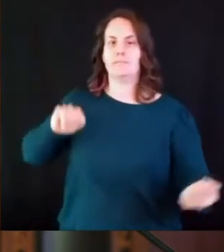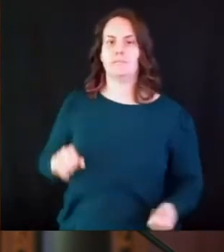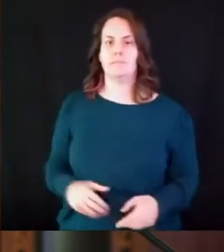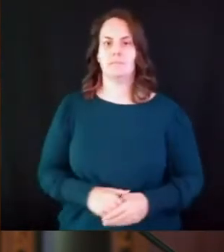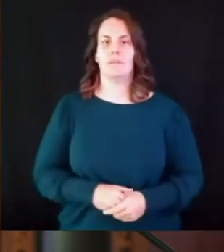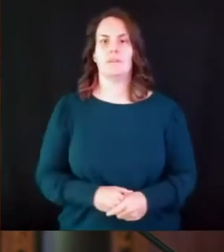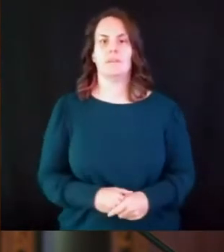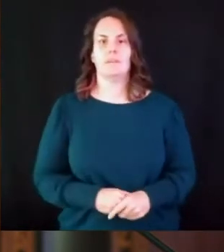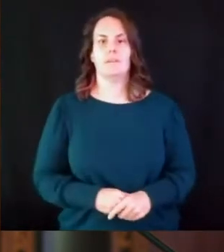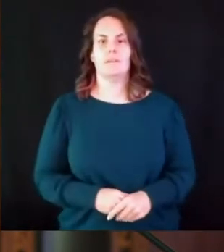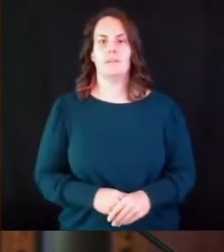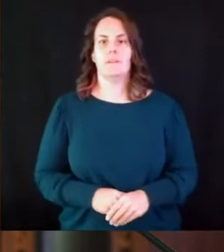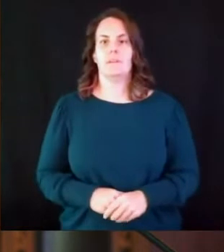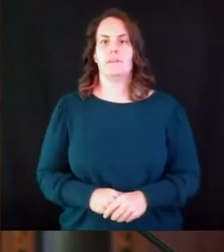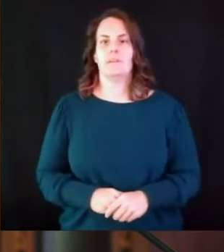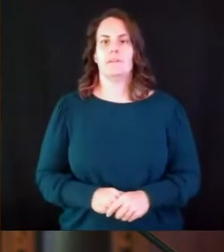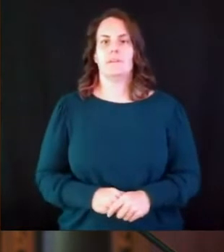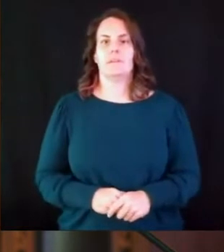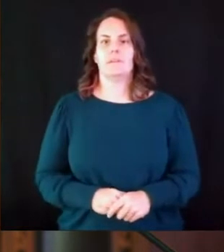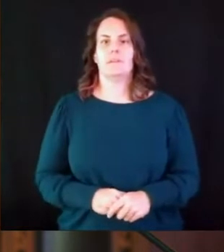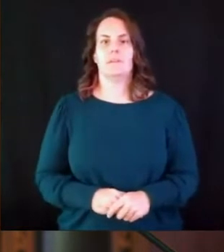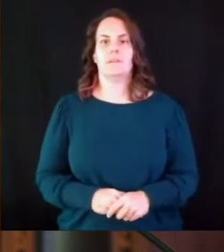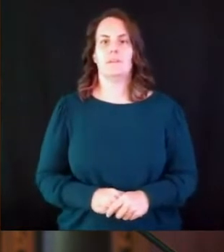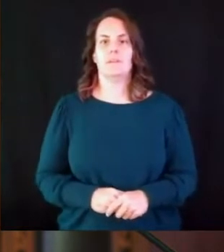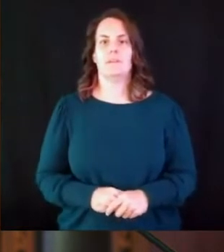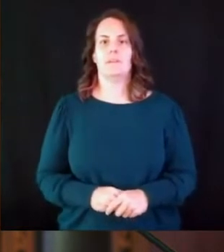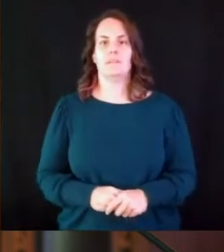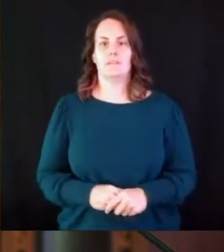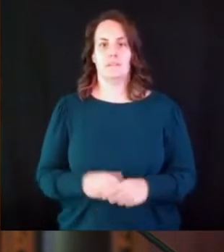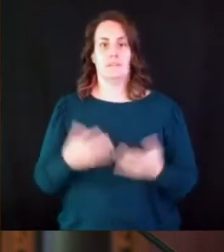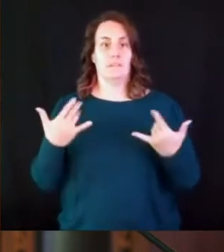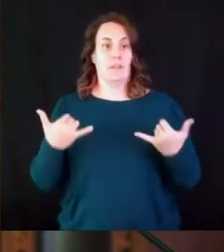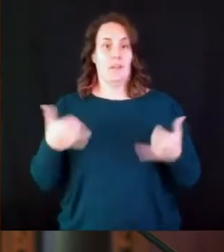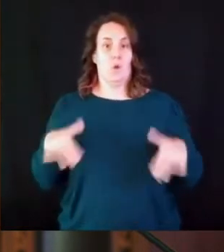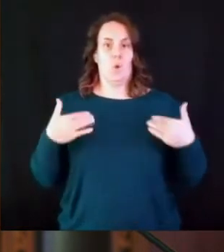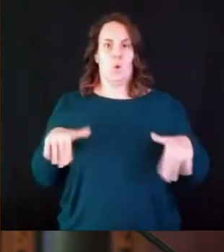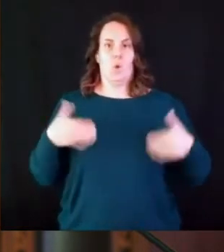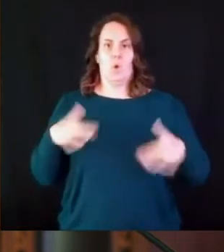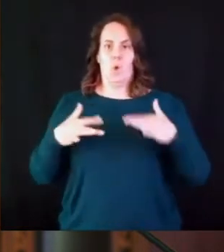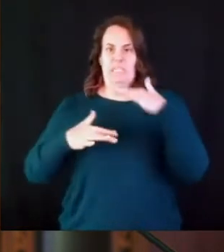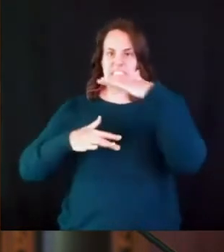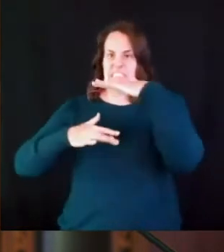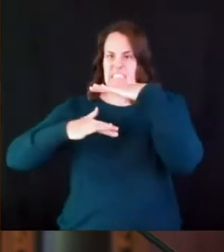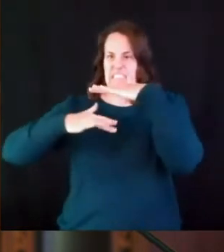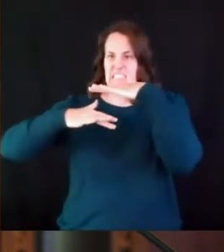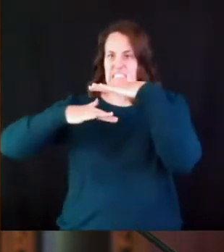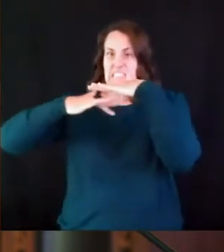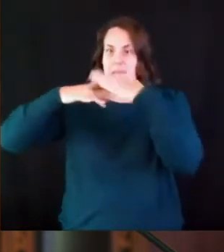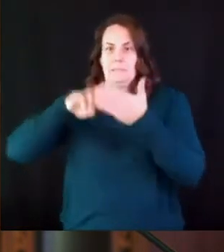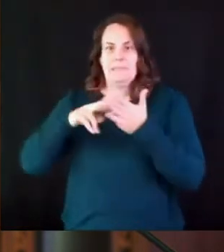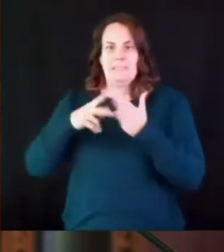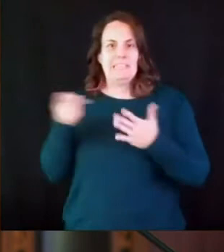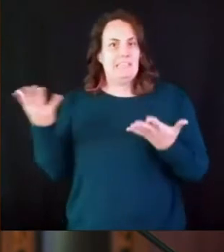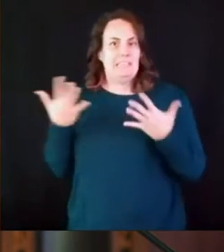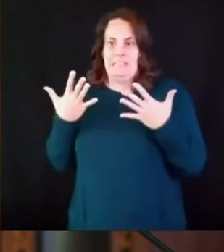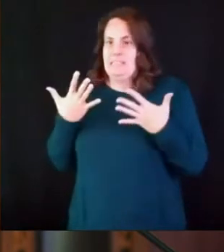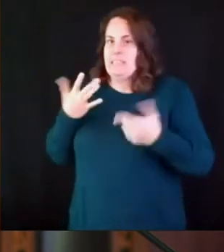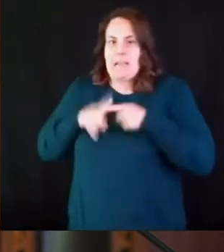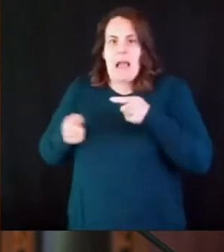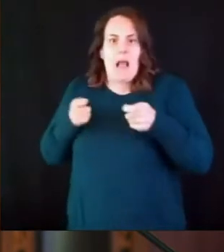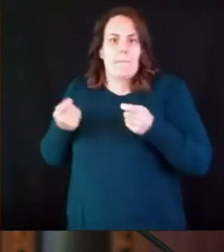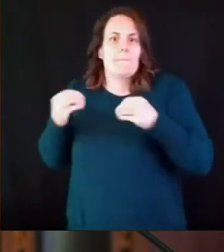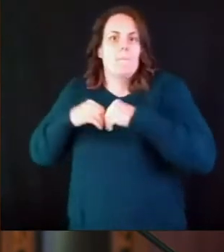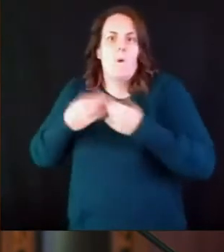on our healthcare system is not only measured in hospital beds. We must also think about the people working in these hospitals.